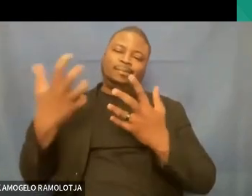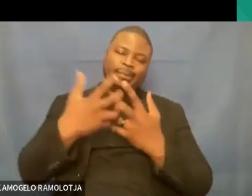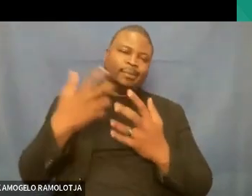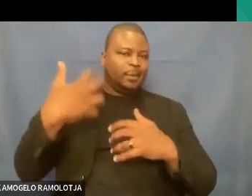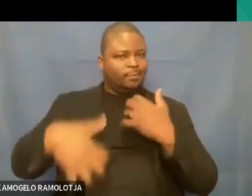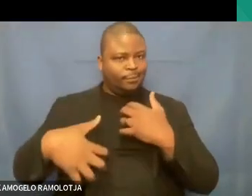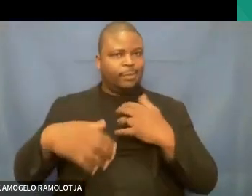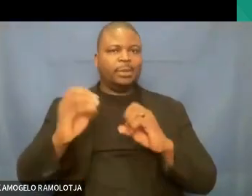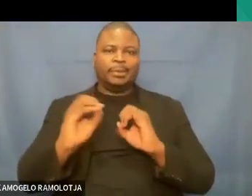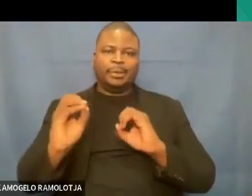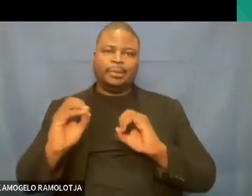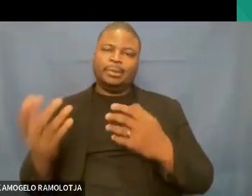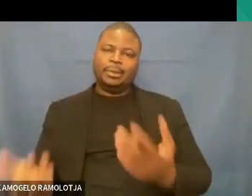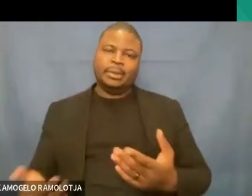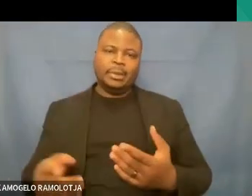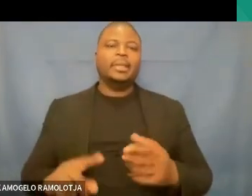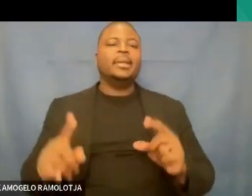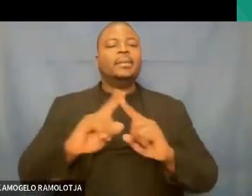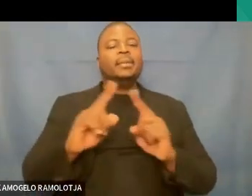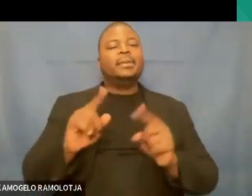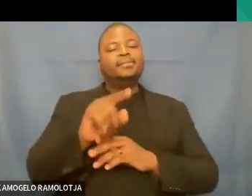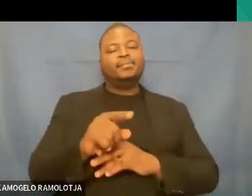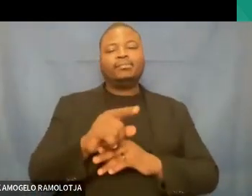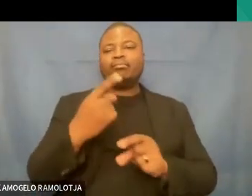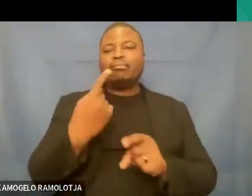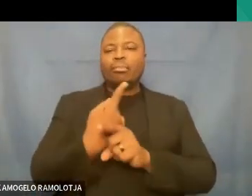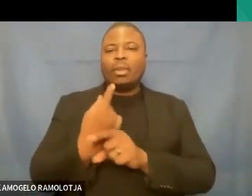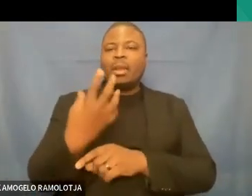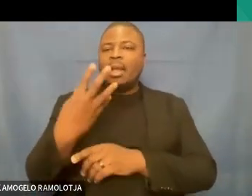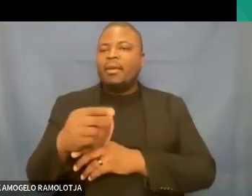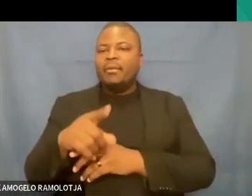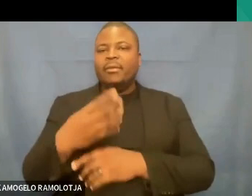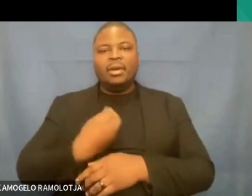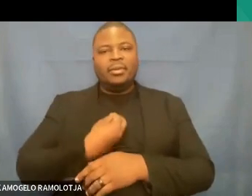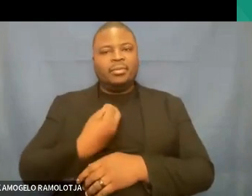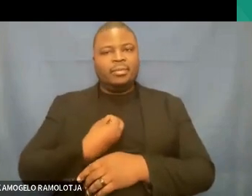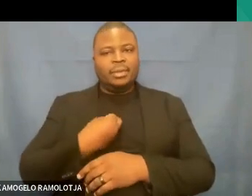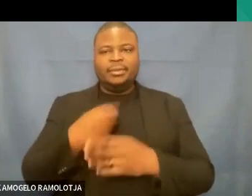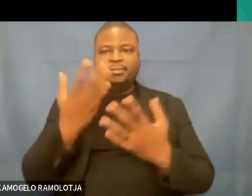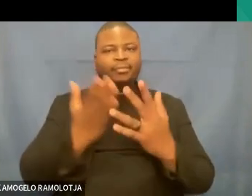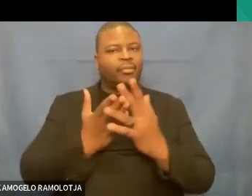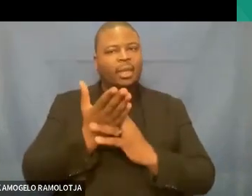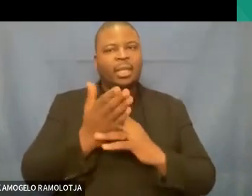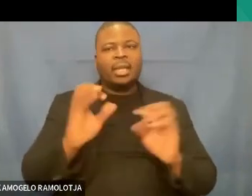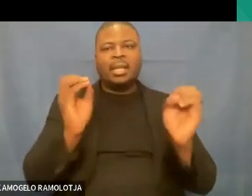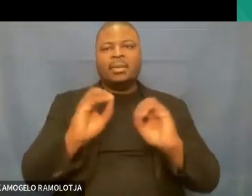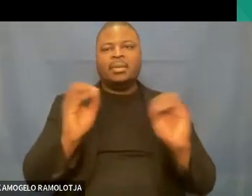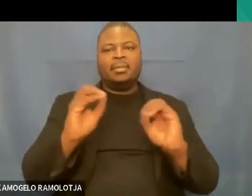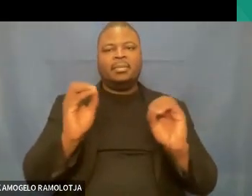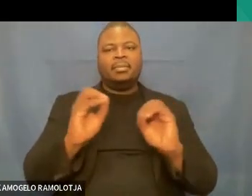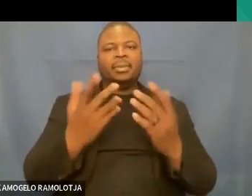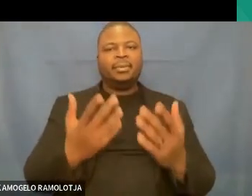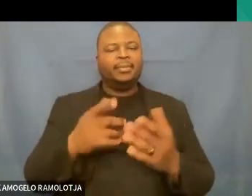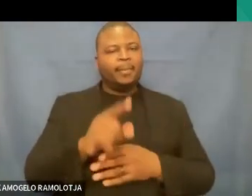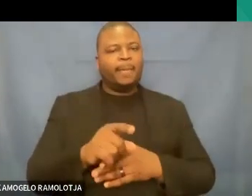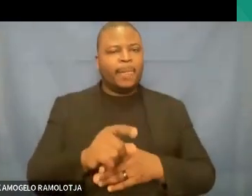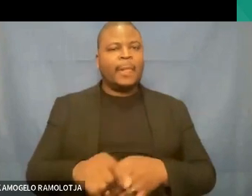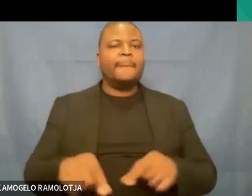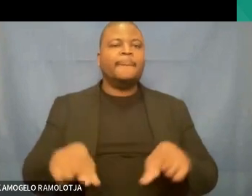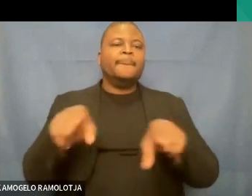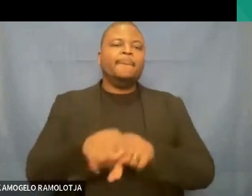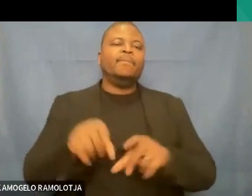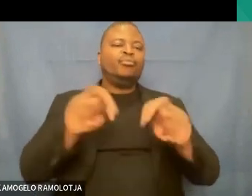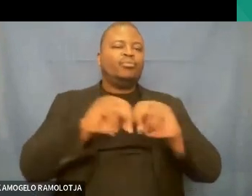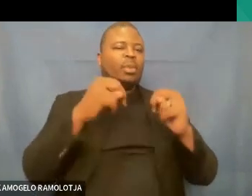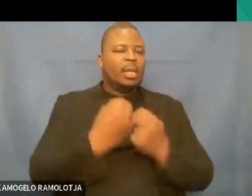services are not youth friendly, and so young people will not be accessing these services. There is no disaggregated national data,